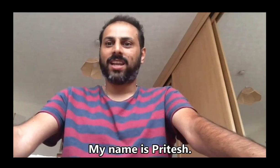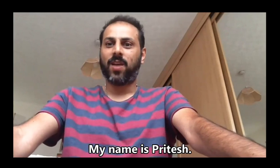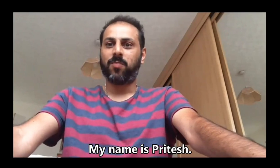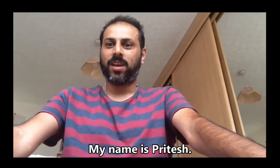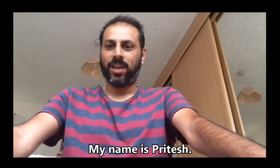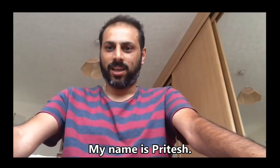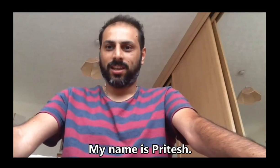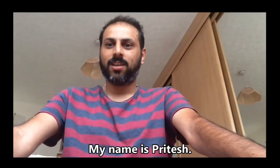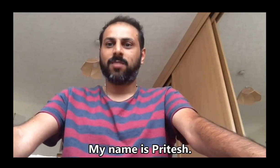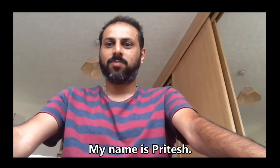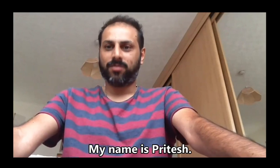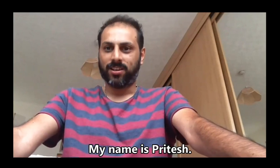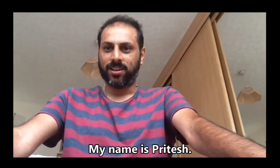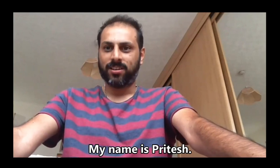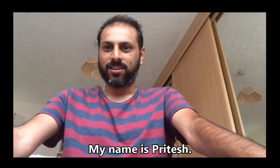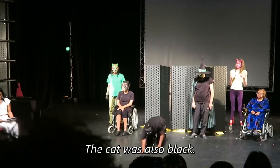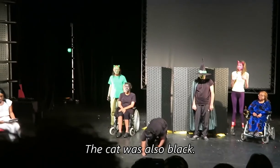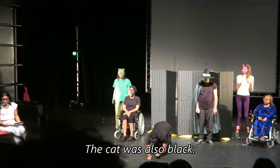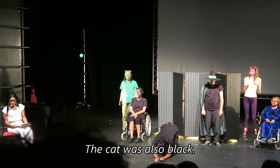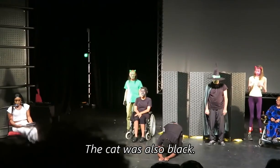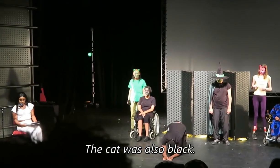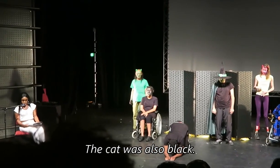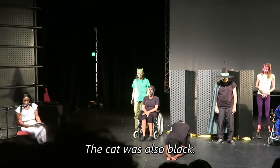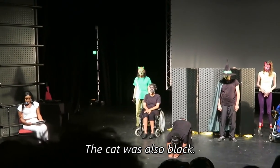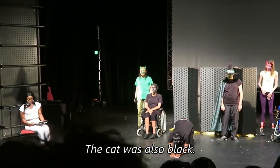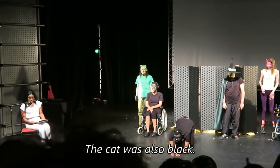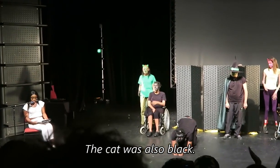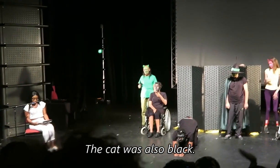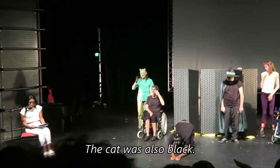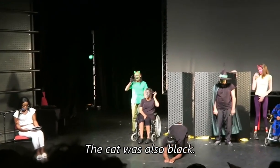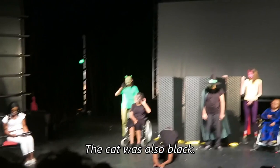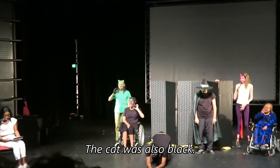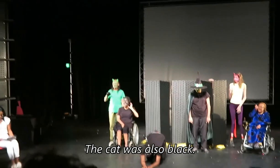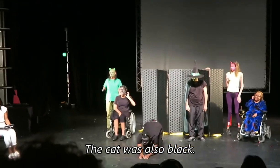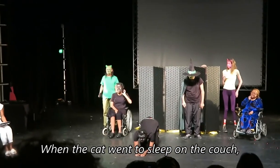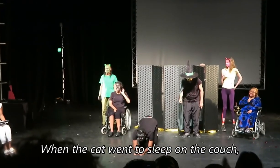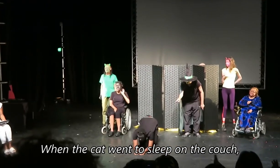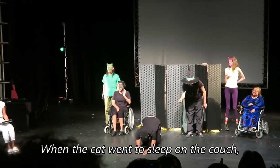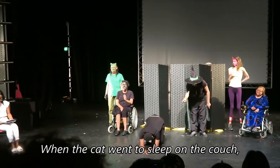My name is Pritesh. The cat was also